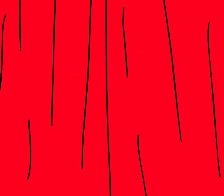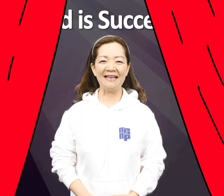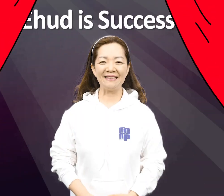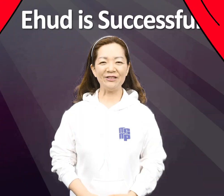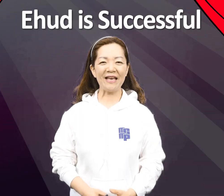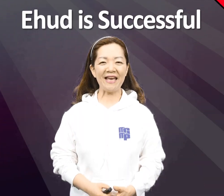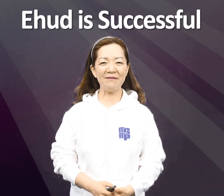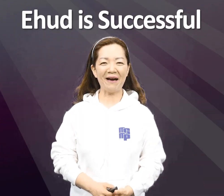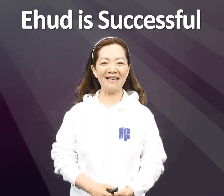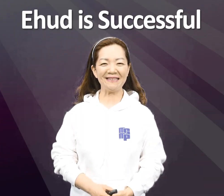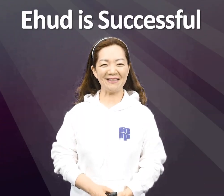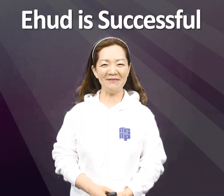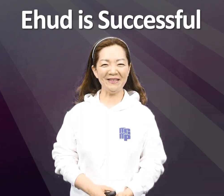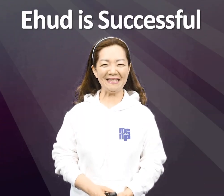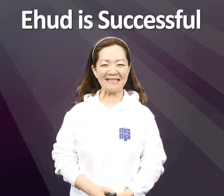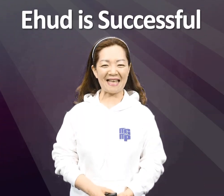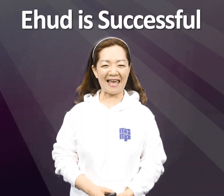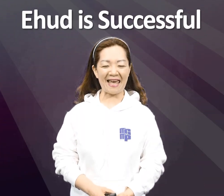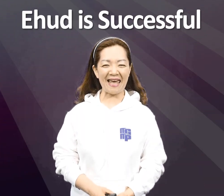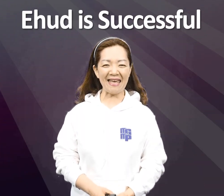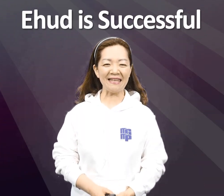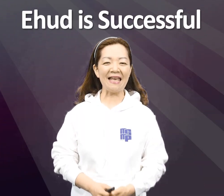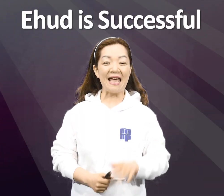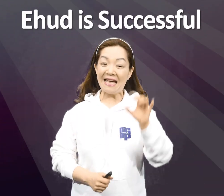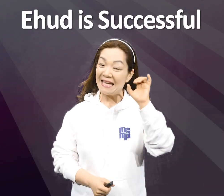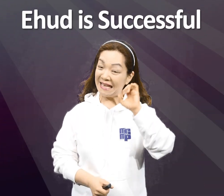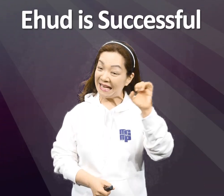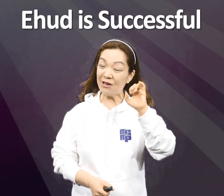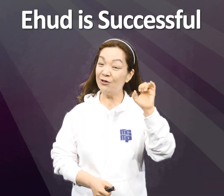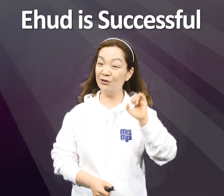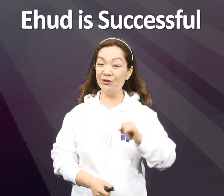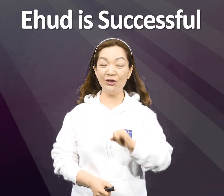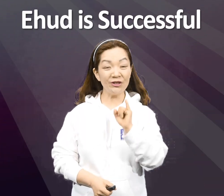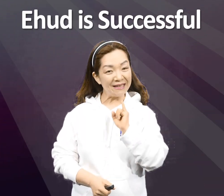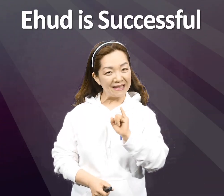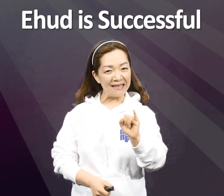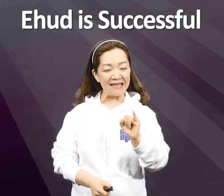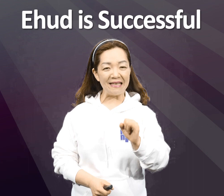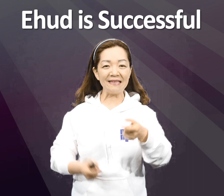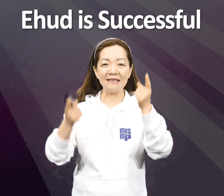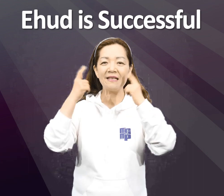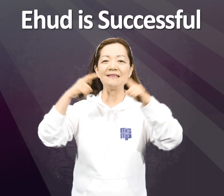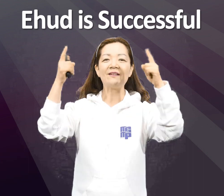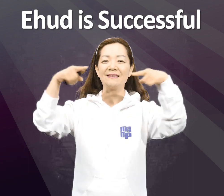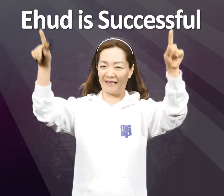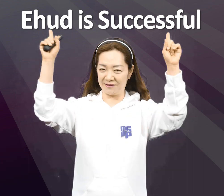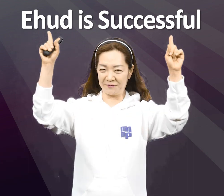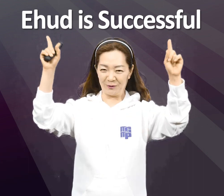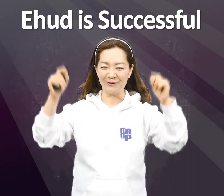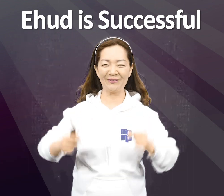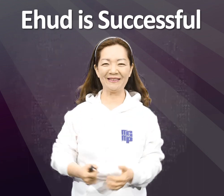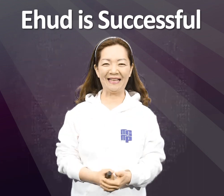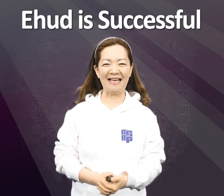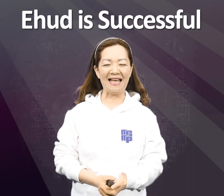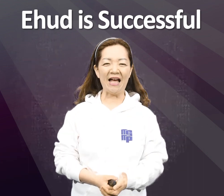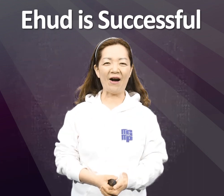escape. Today my sermon is that Ehud is